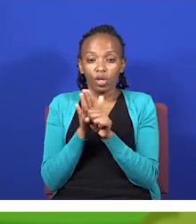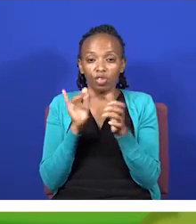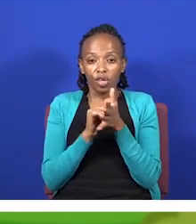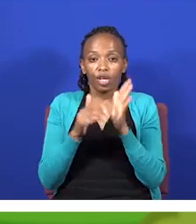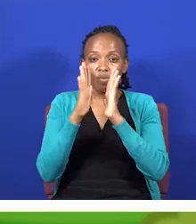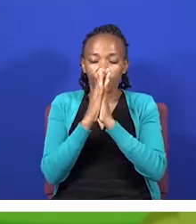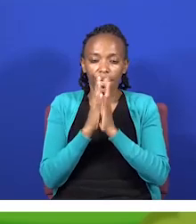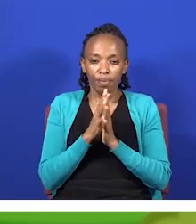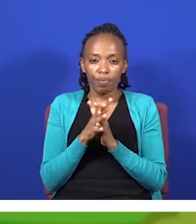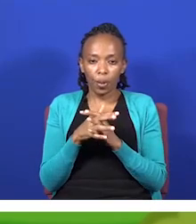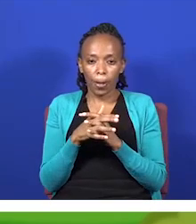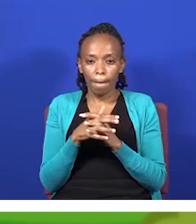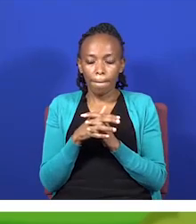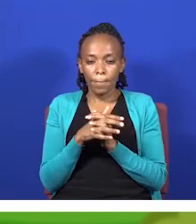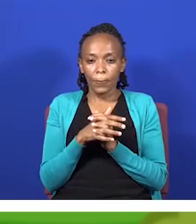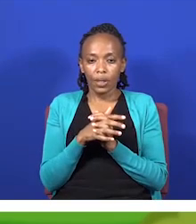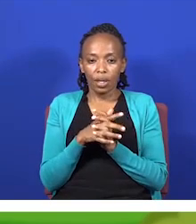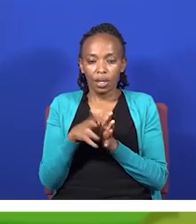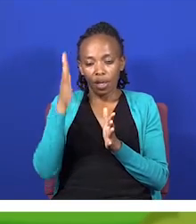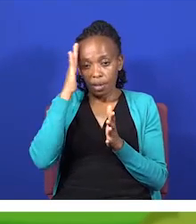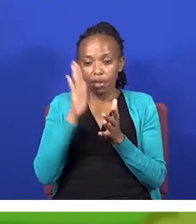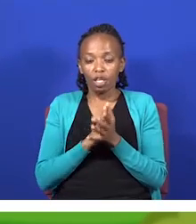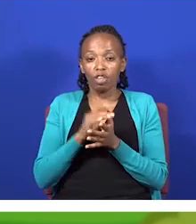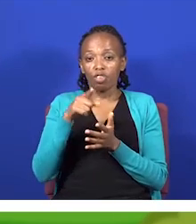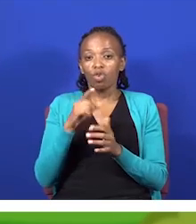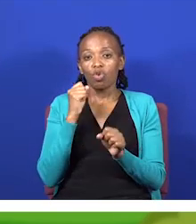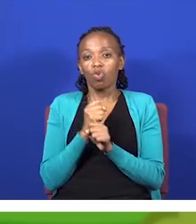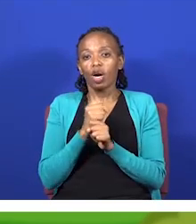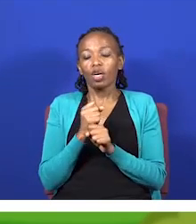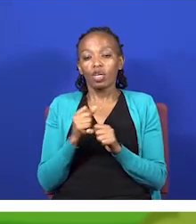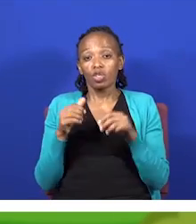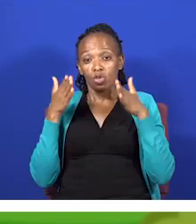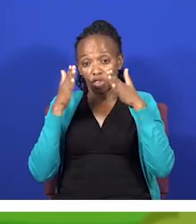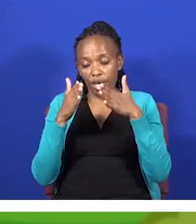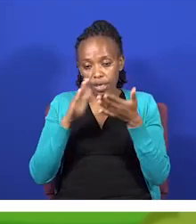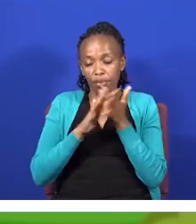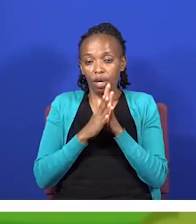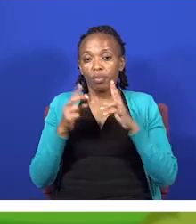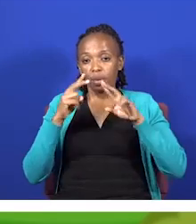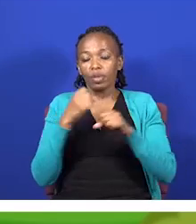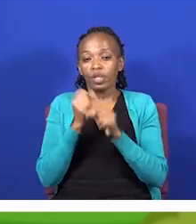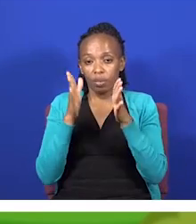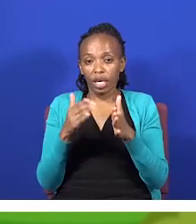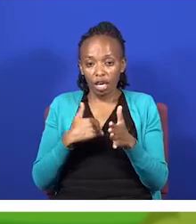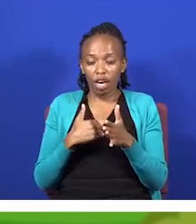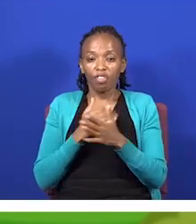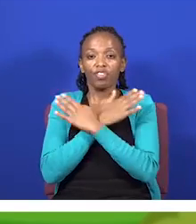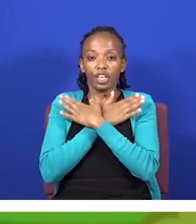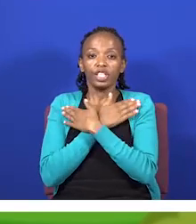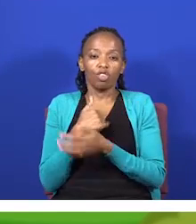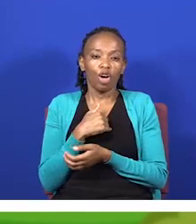prayer. And I believe you will work towards being a peacemaker. Okay? If there are some friends you